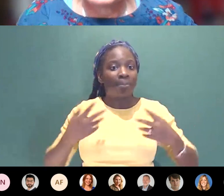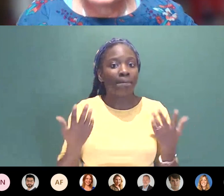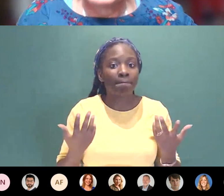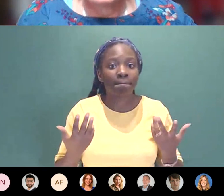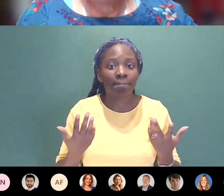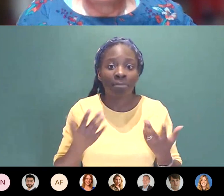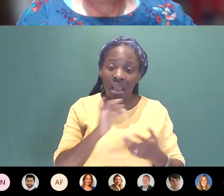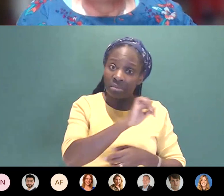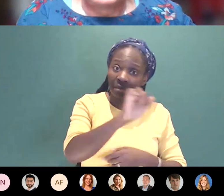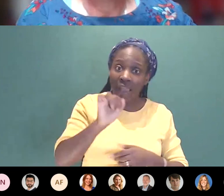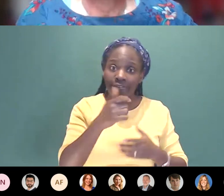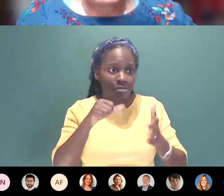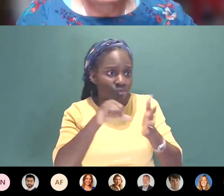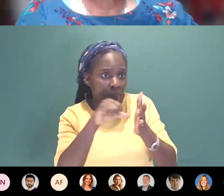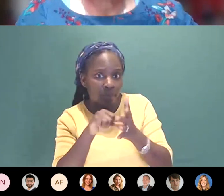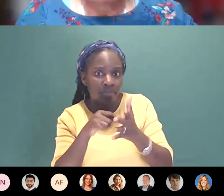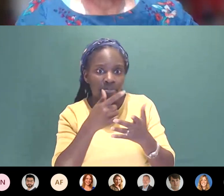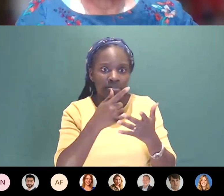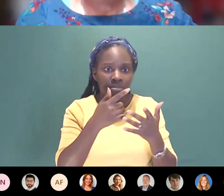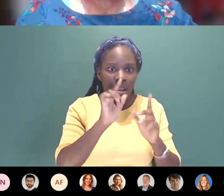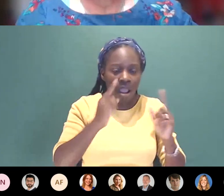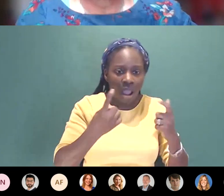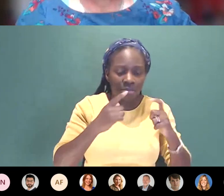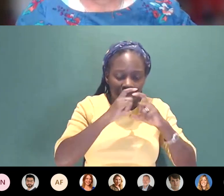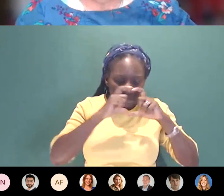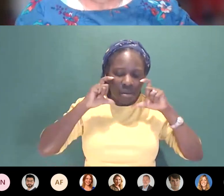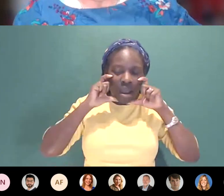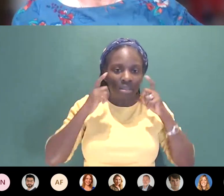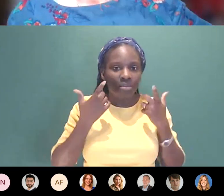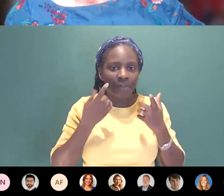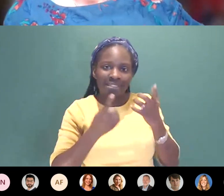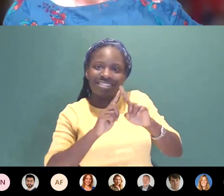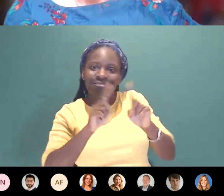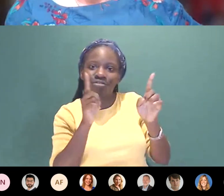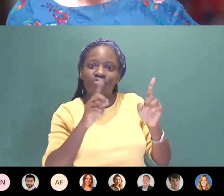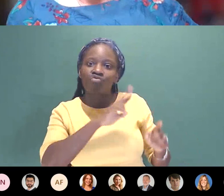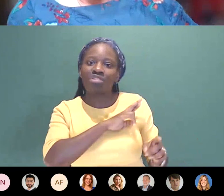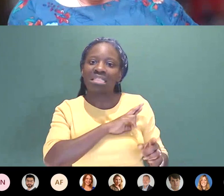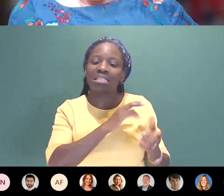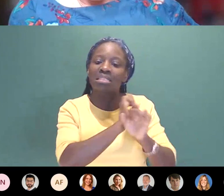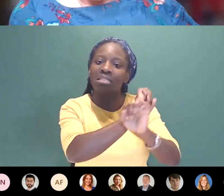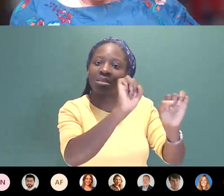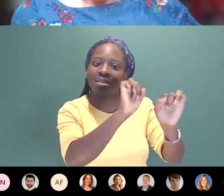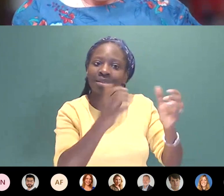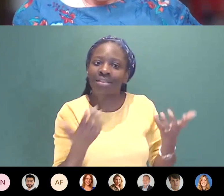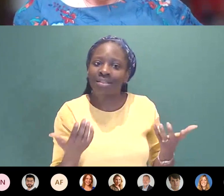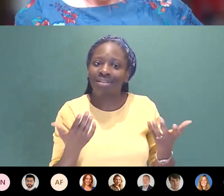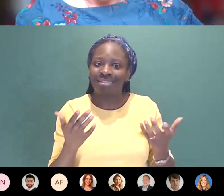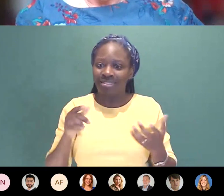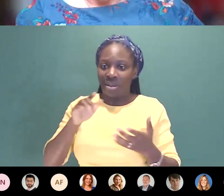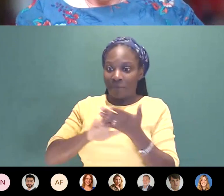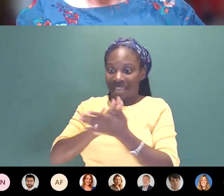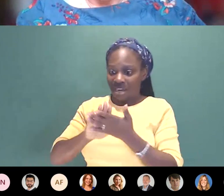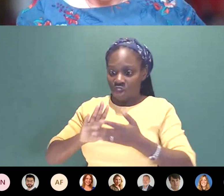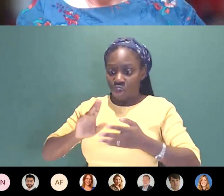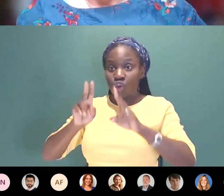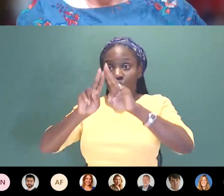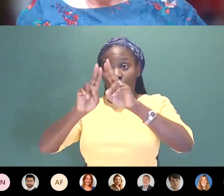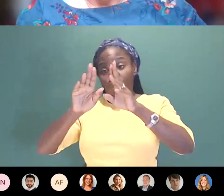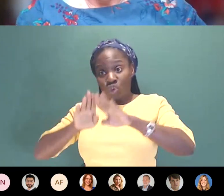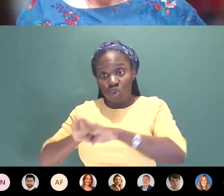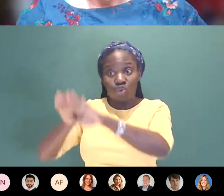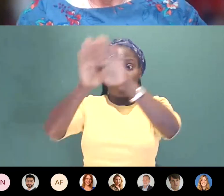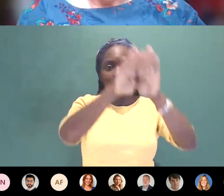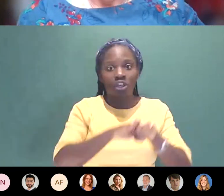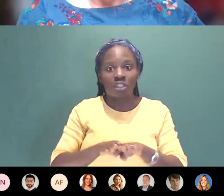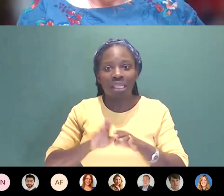particular problems in wearing masks for other reasons. Yeah. And what is that universal design that a mask would